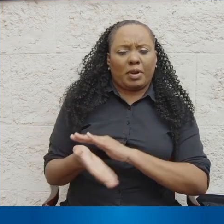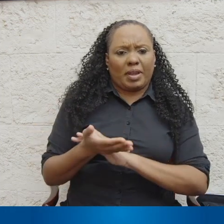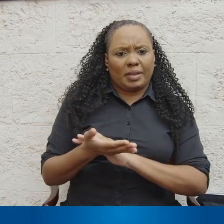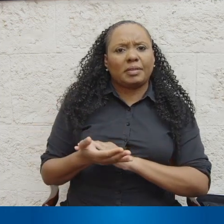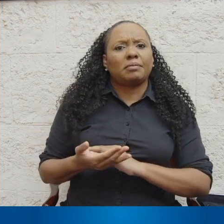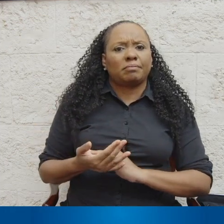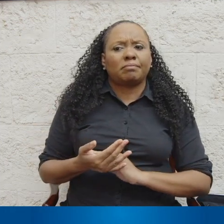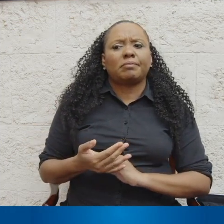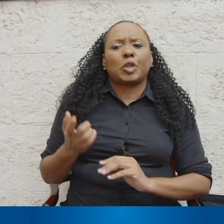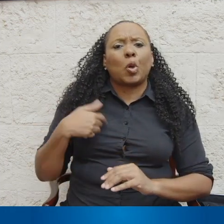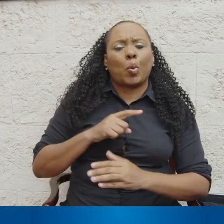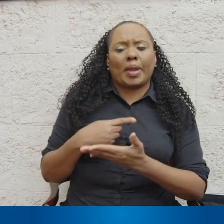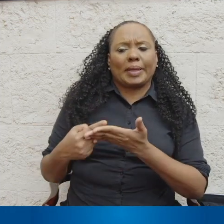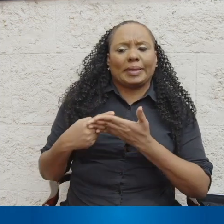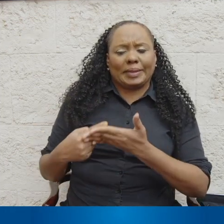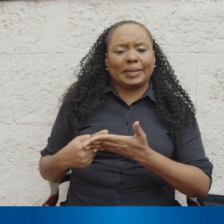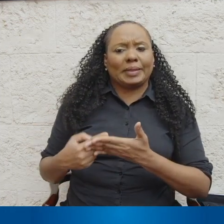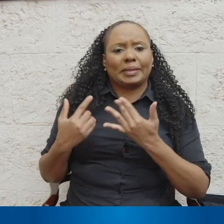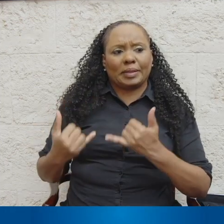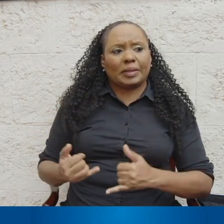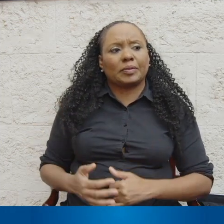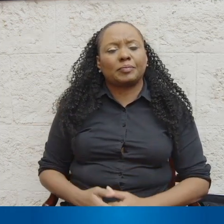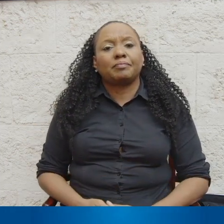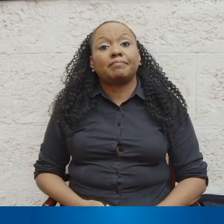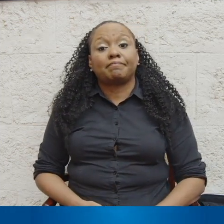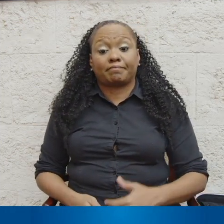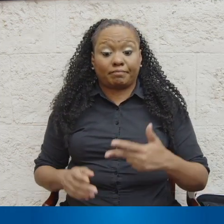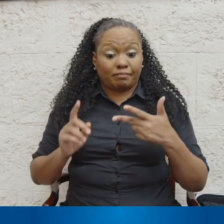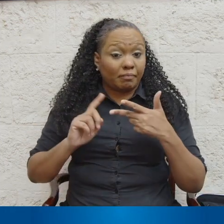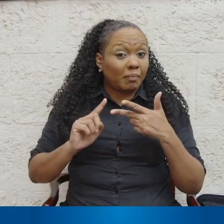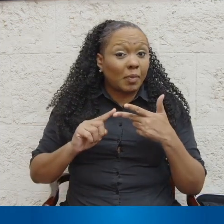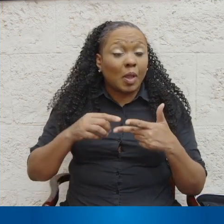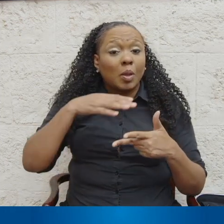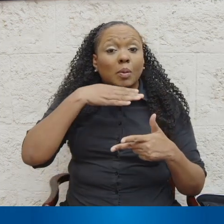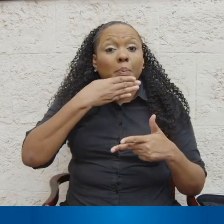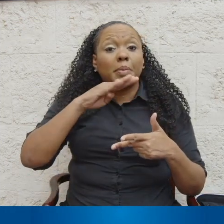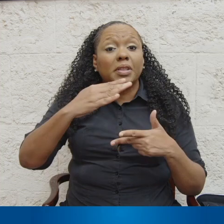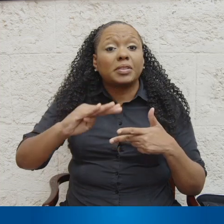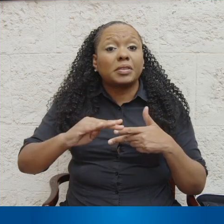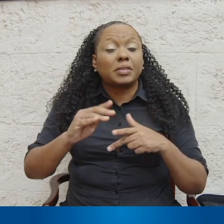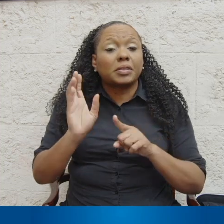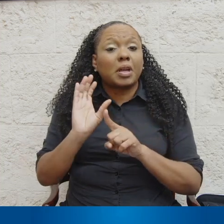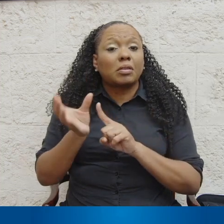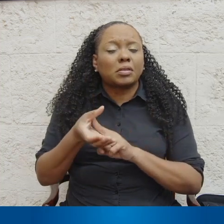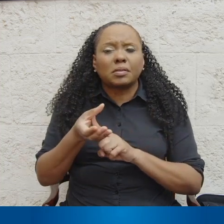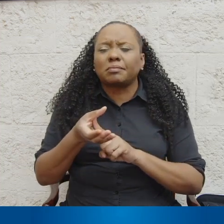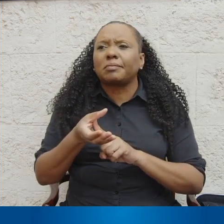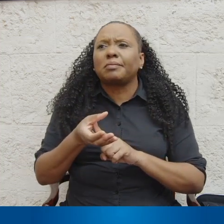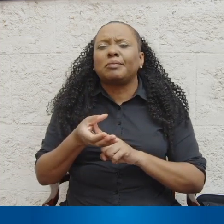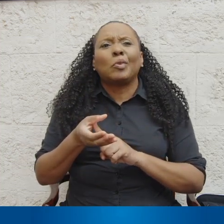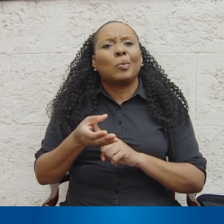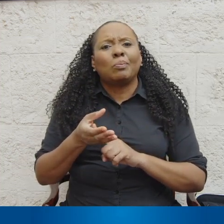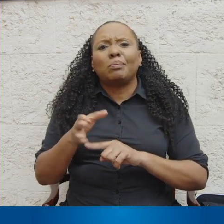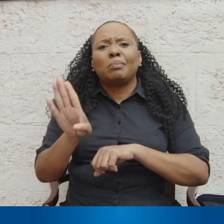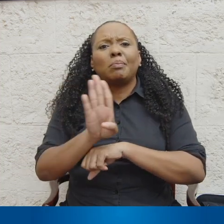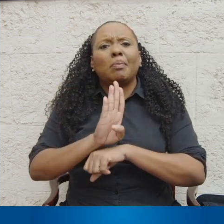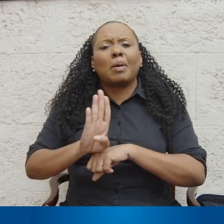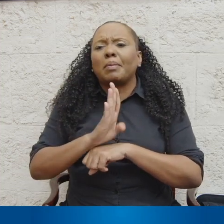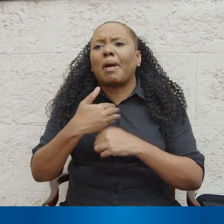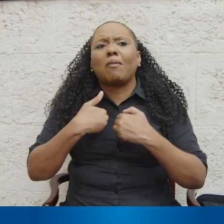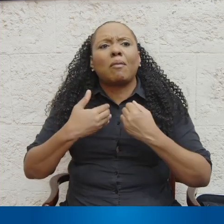culture. This is something, we are surrounded by beautiful beaches, and we are not capitalizing in terms of how we can